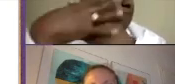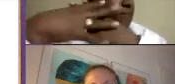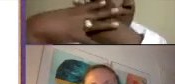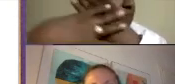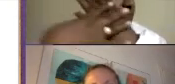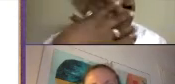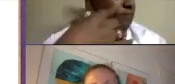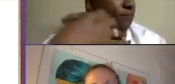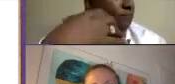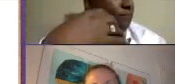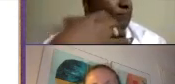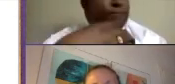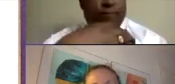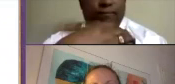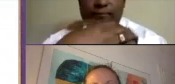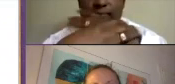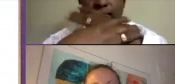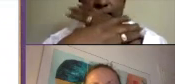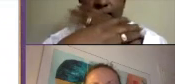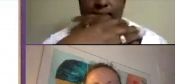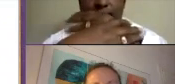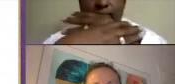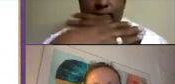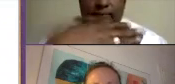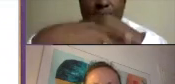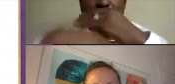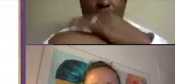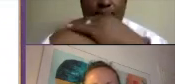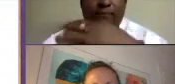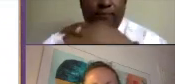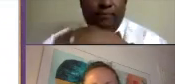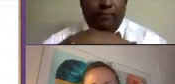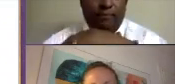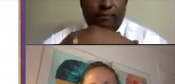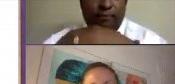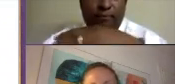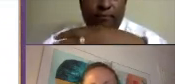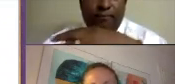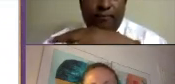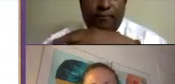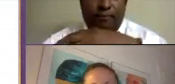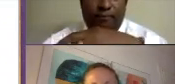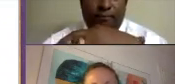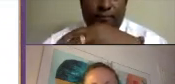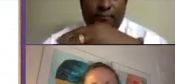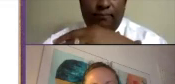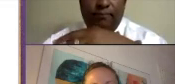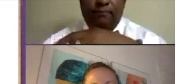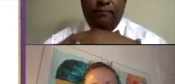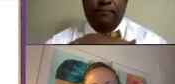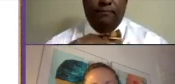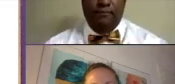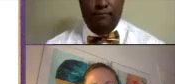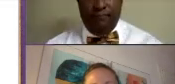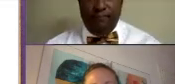playing organized music with a band. And we made sure that there was lots of distractions so that they were getting used to the fact that they'd